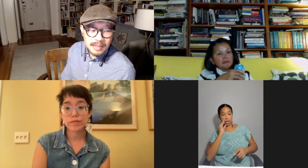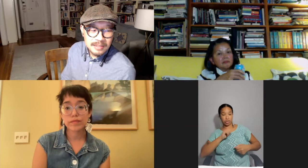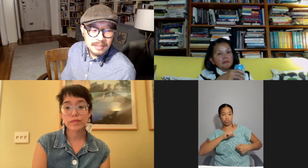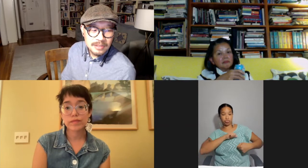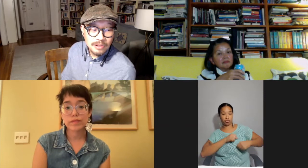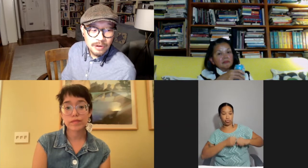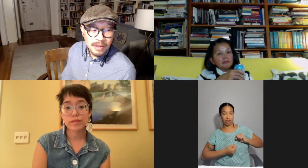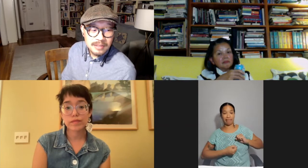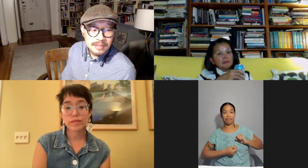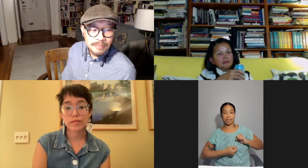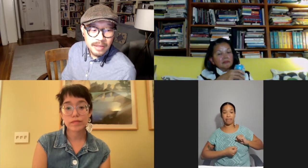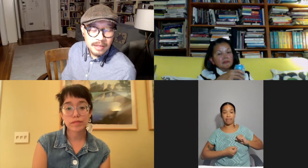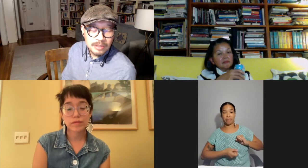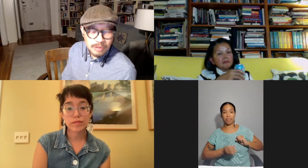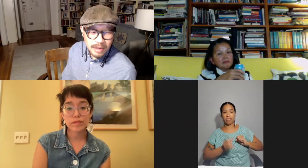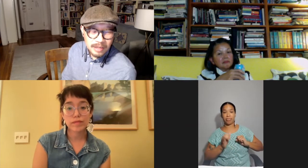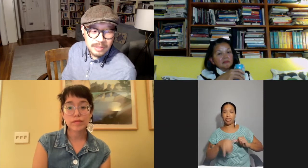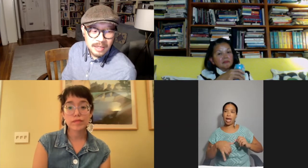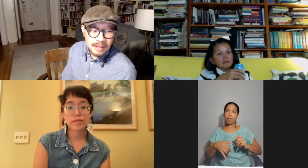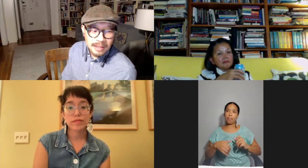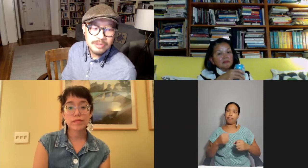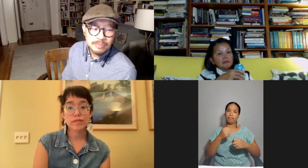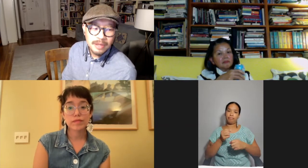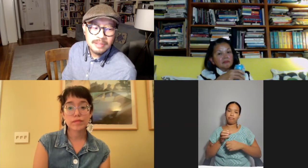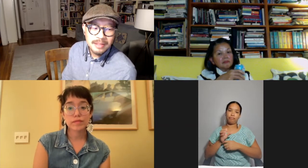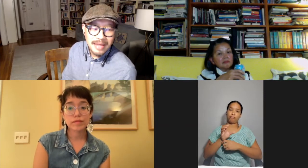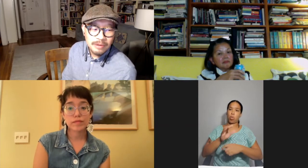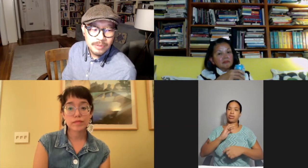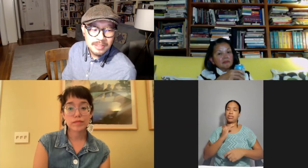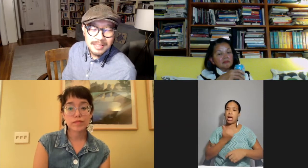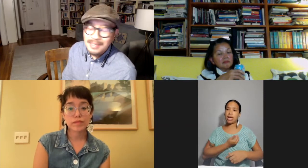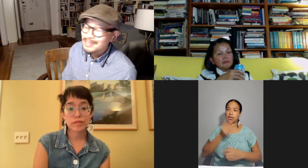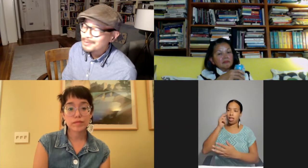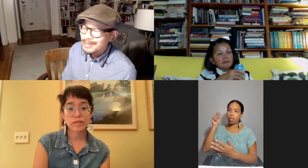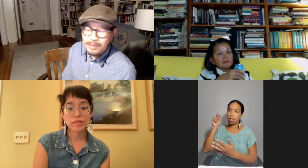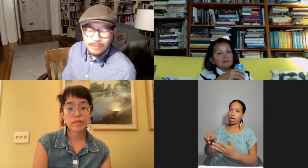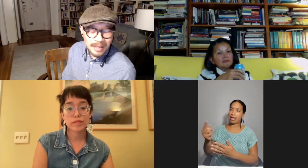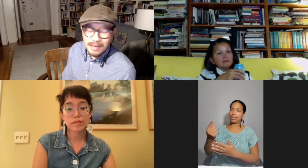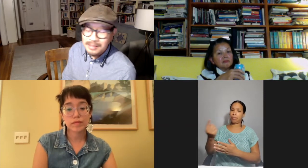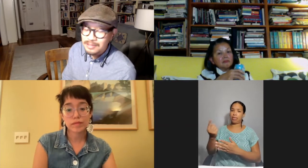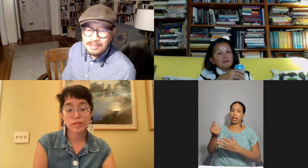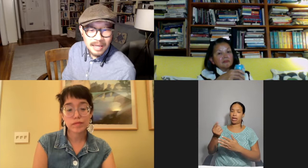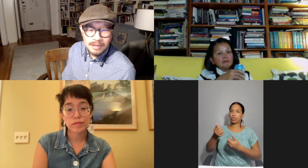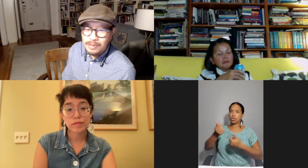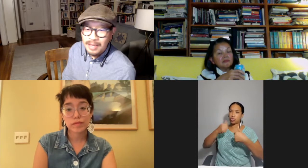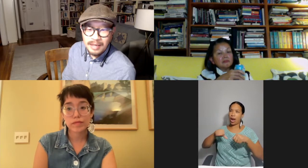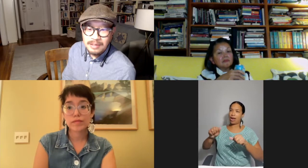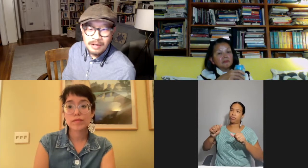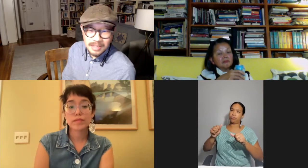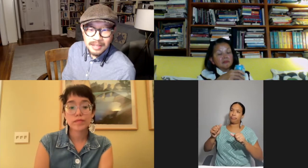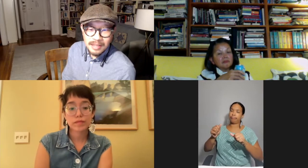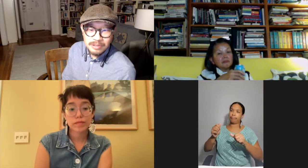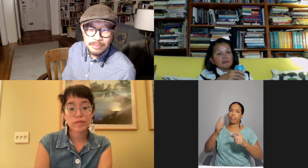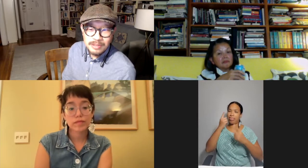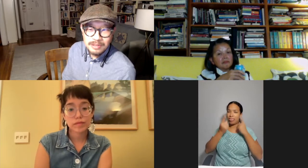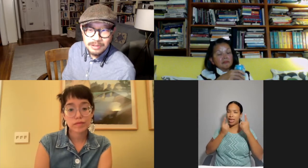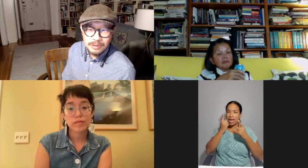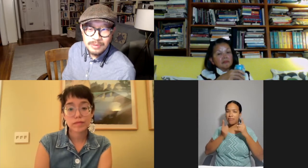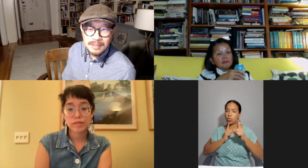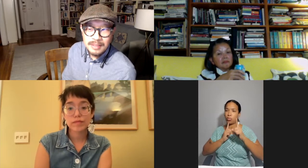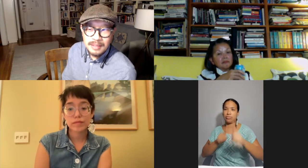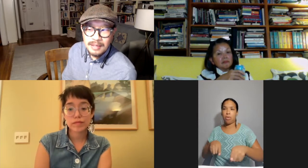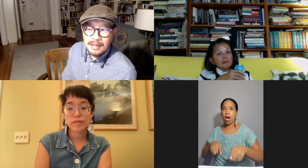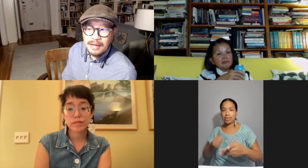it leads us to look at something and try to articulate a response to that which really we can't understand and we can't articulate a response